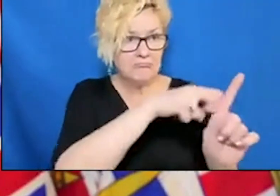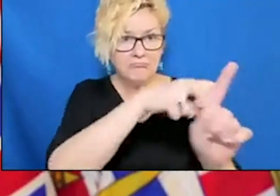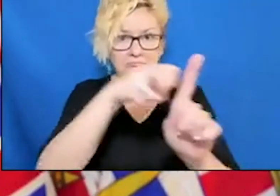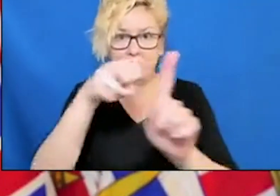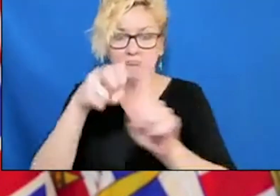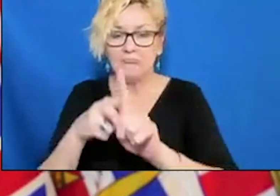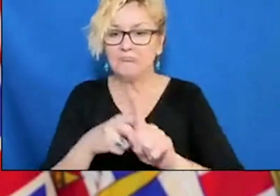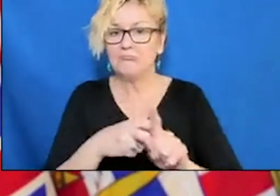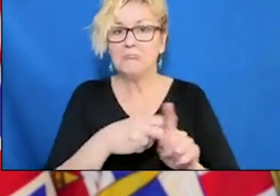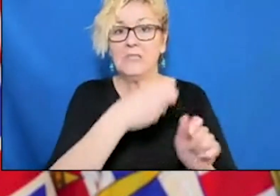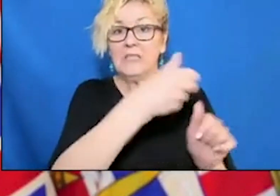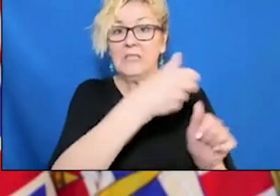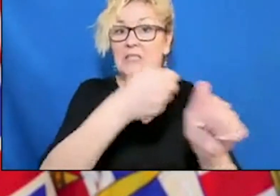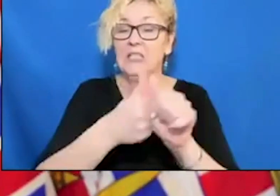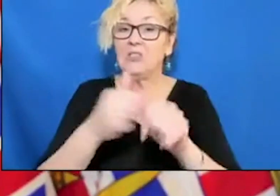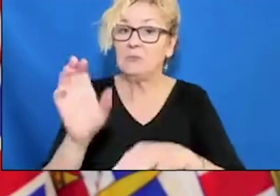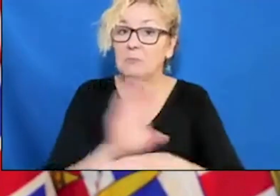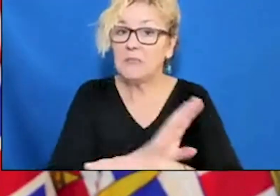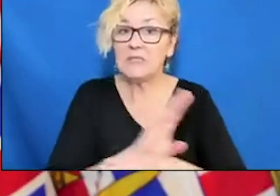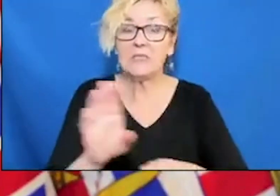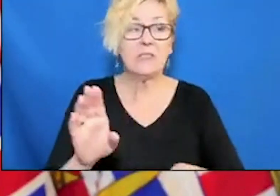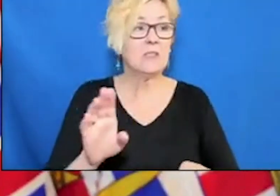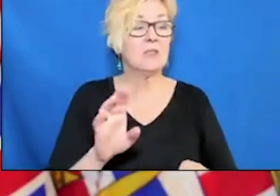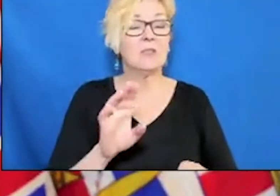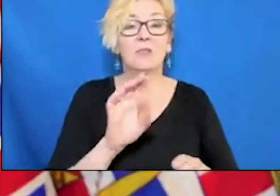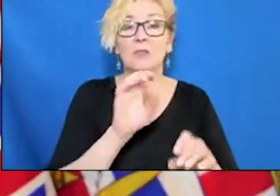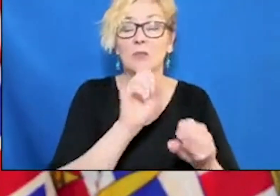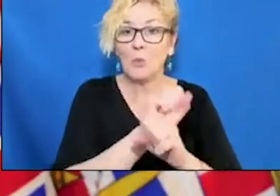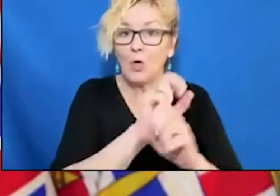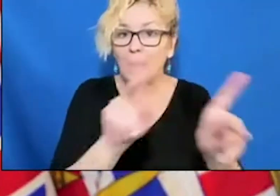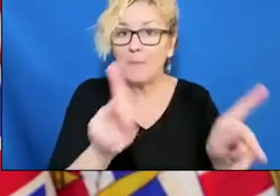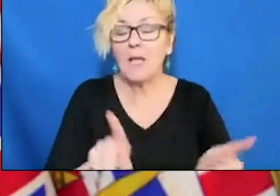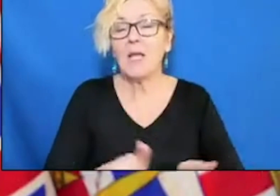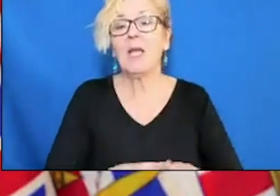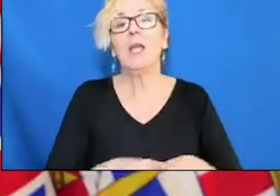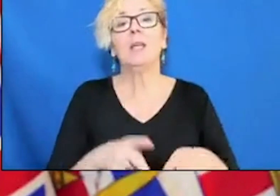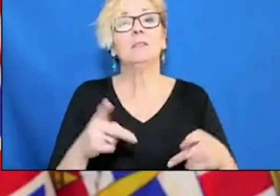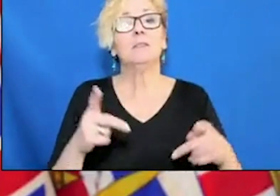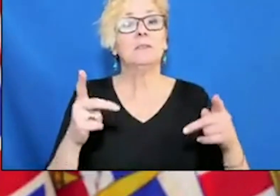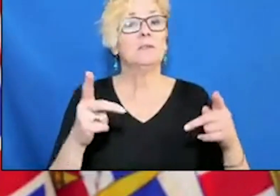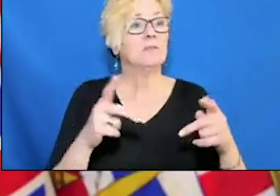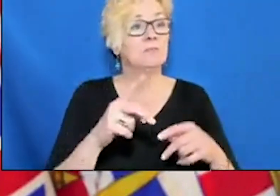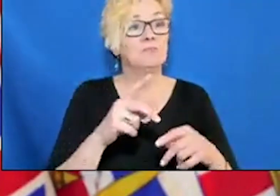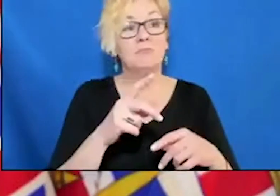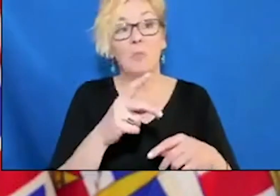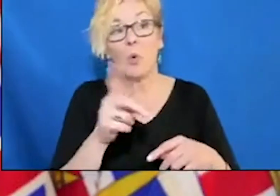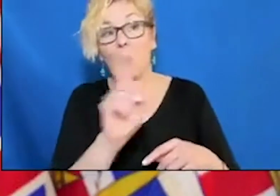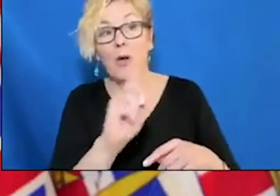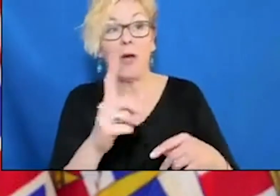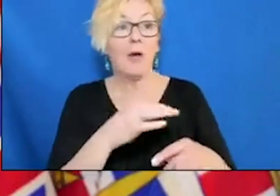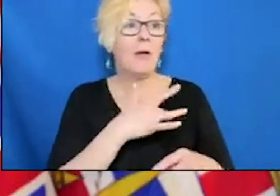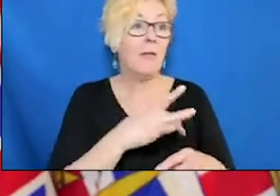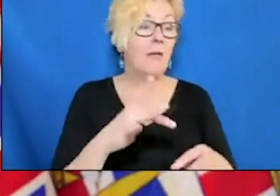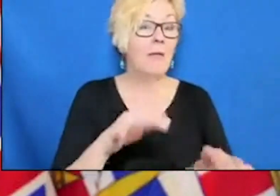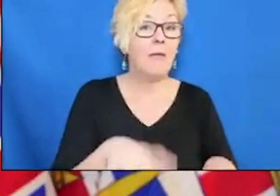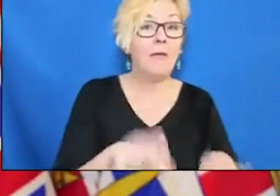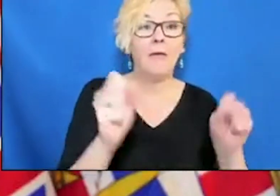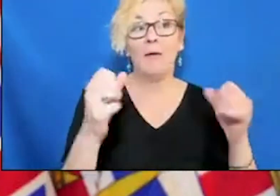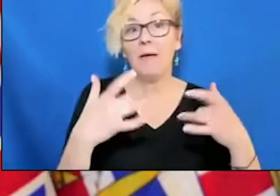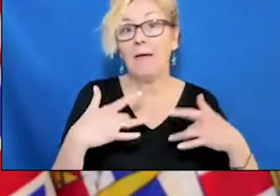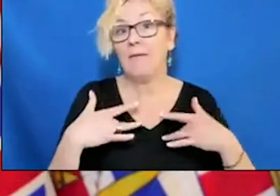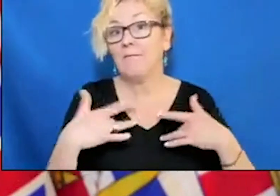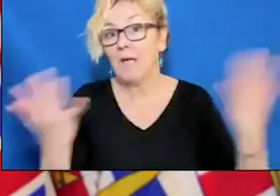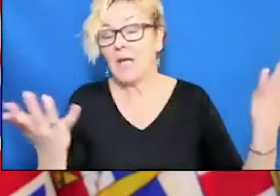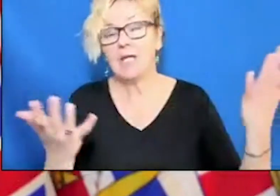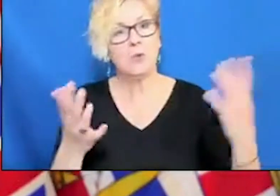safety plans and for things that they're doing, because we know that it puts their own their own employees at